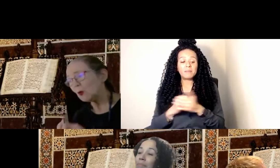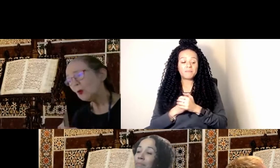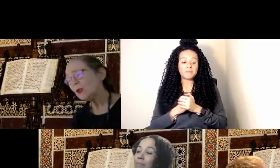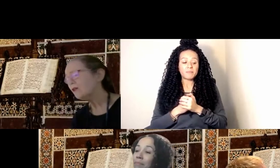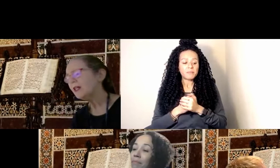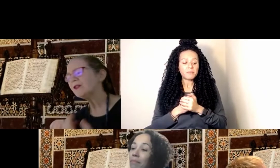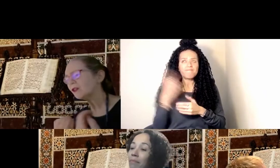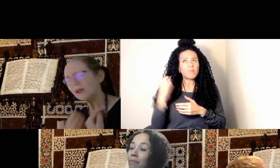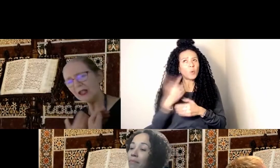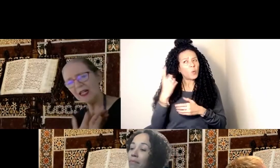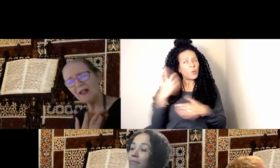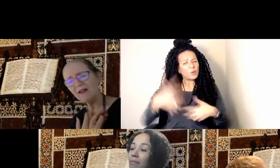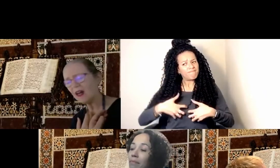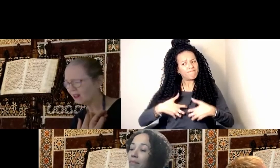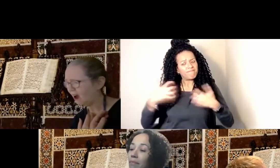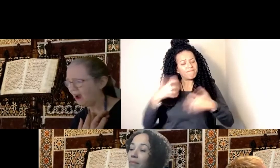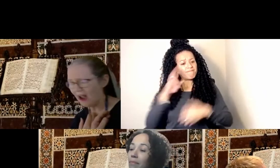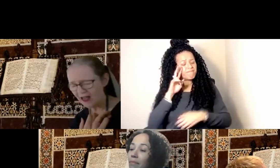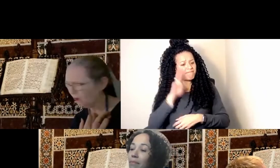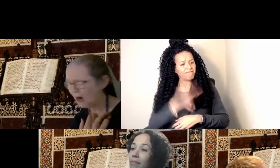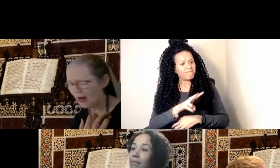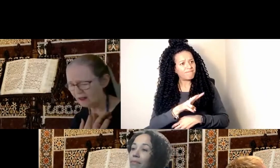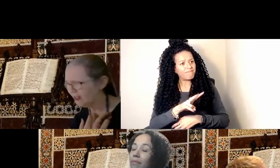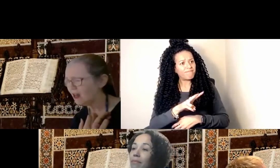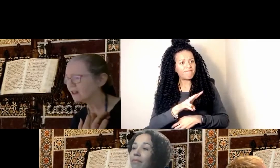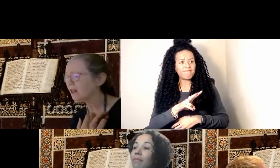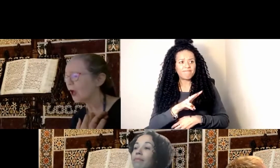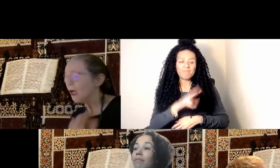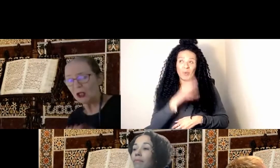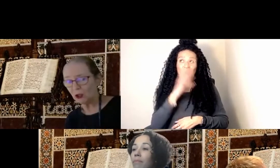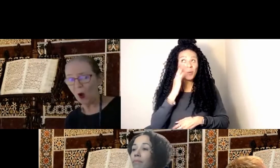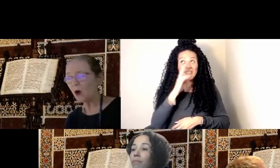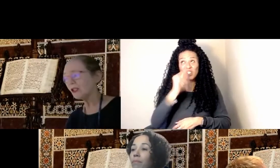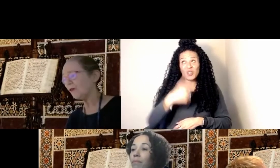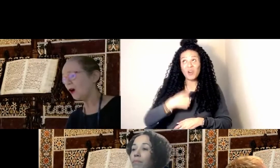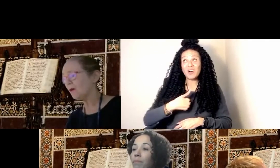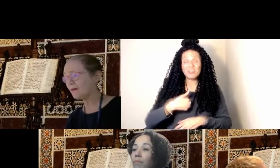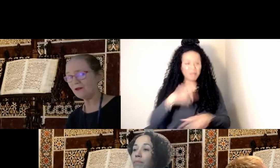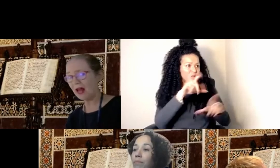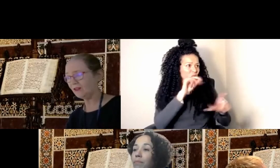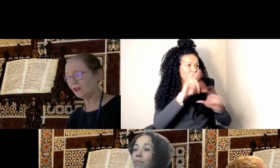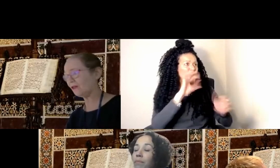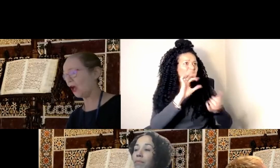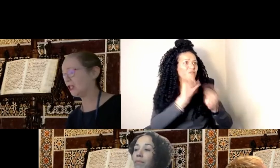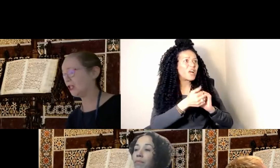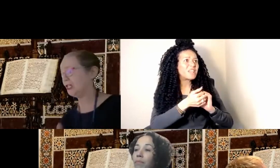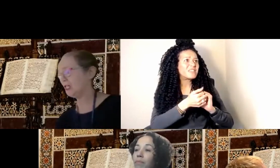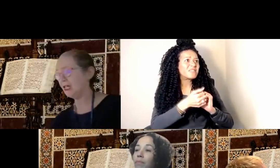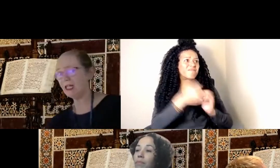mother. Who grieved to see that I, when young, chose for my friends